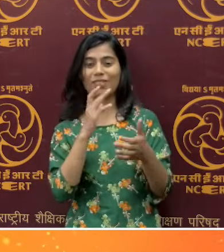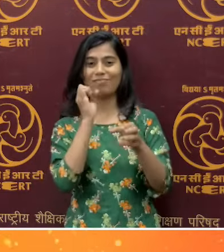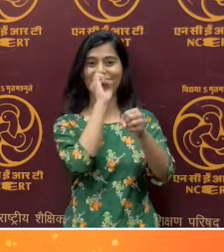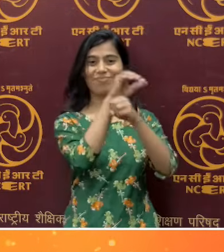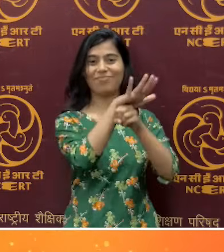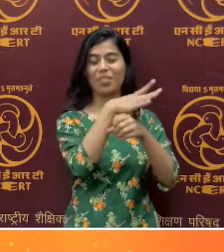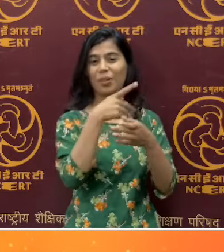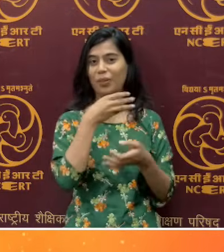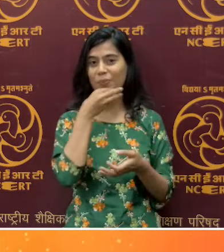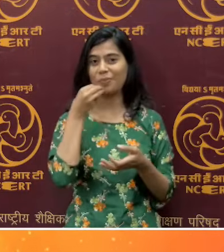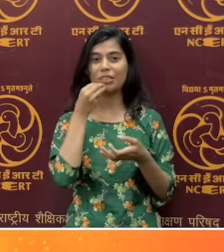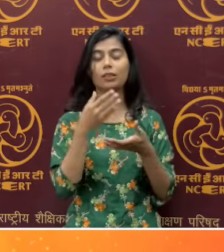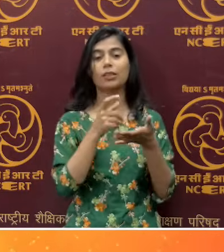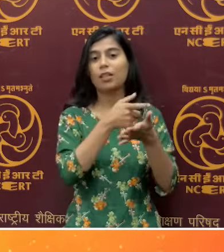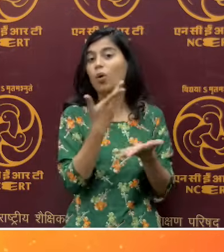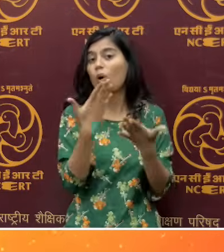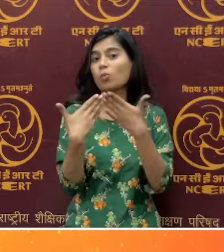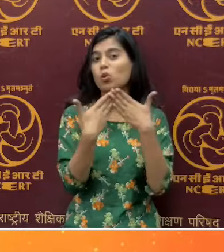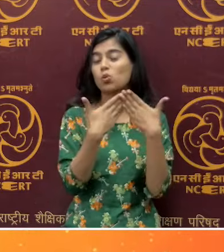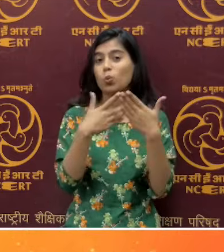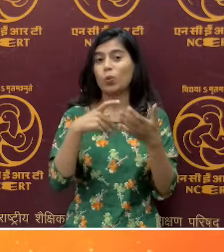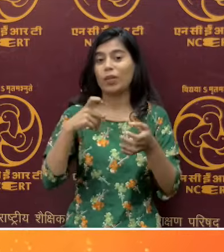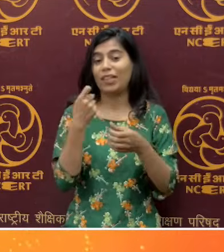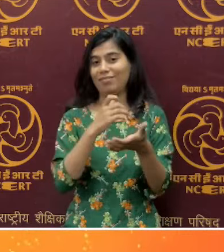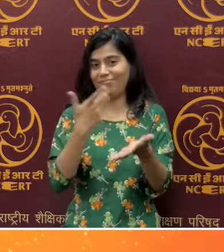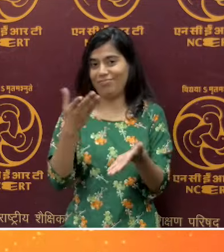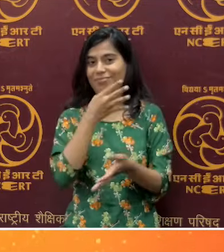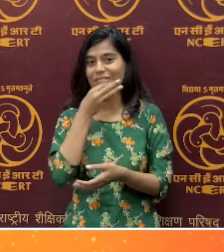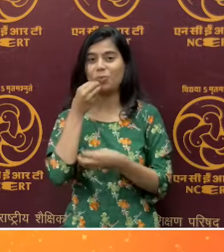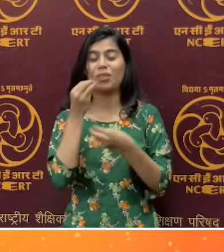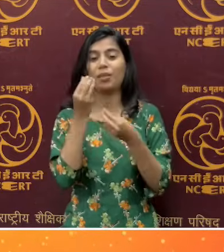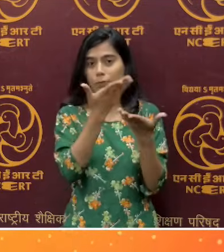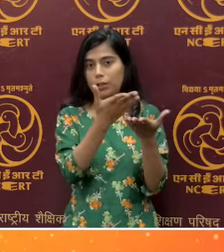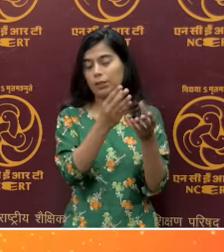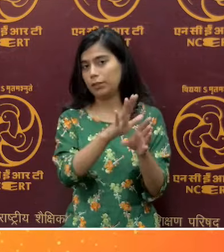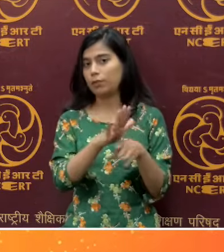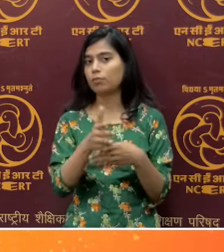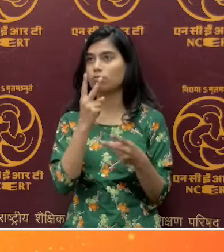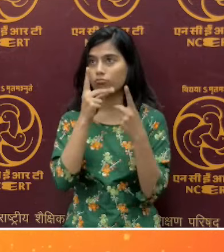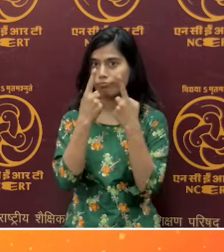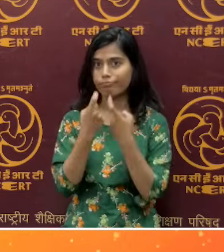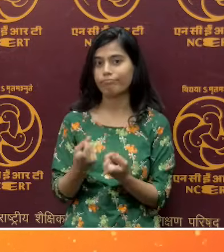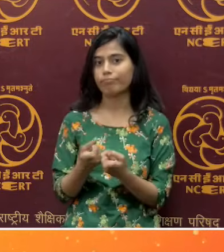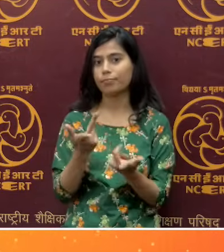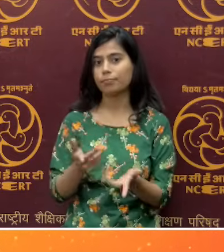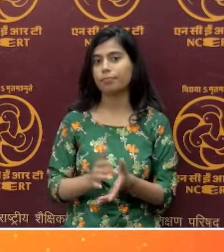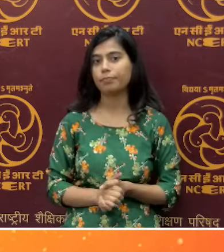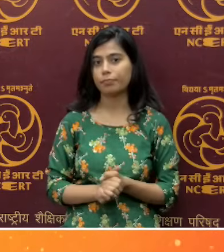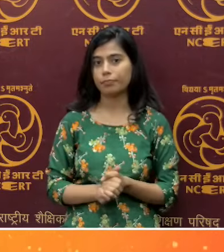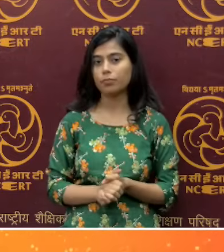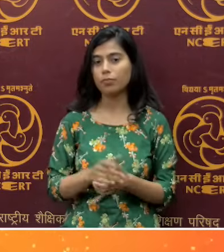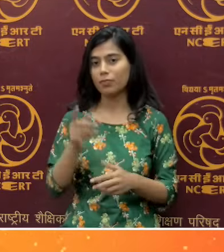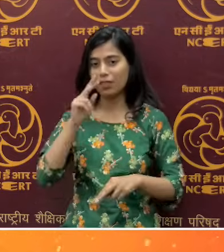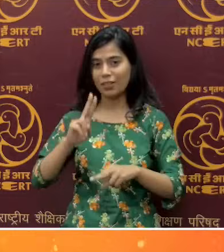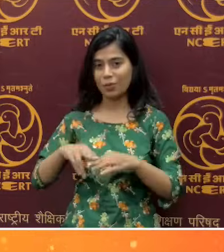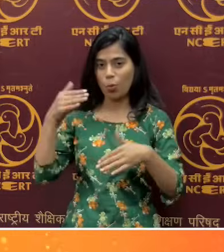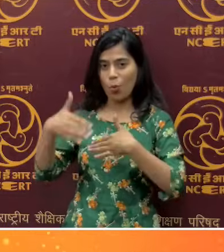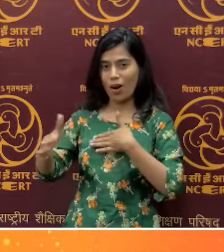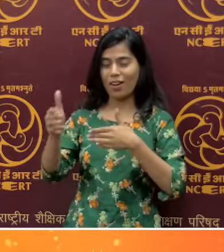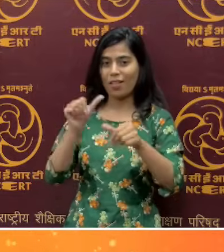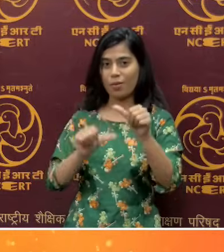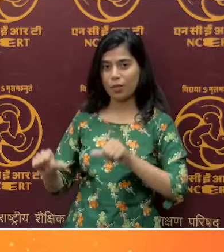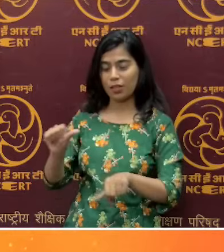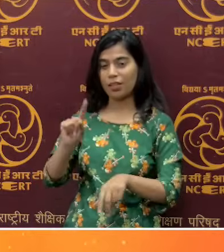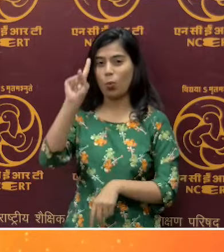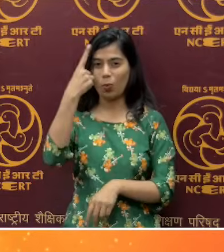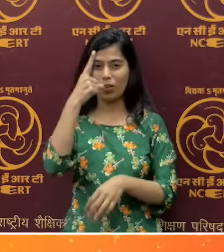your add school request is pending. So request is being sent to Nikhil. So hand it over to Nikhil. Now, before you continue with the process, another question